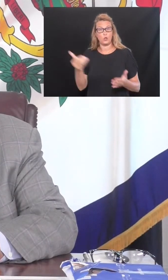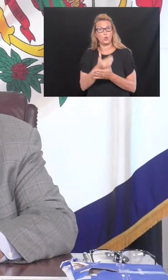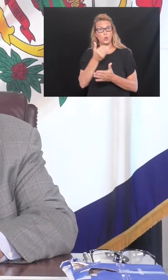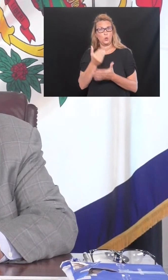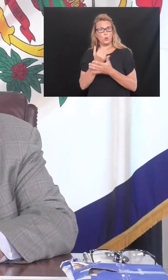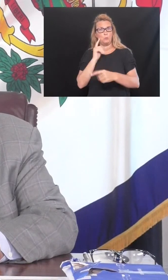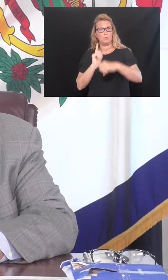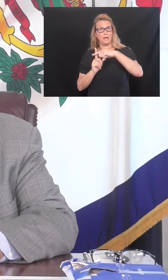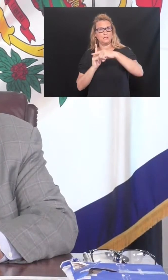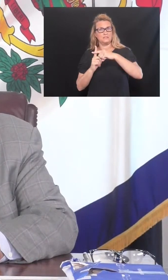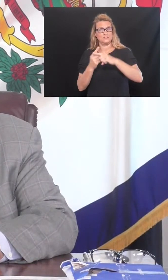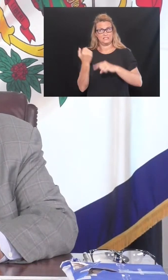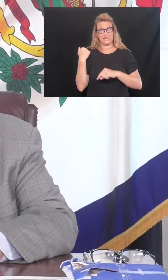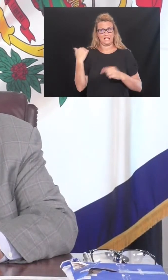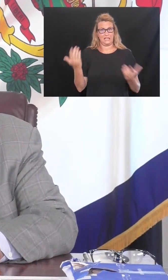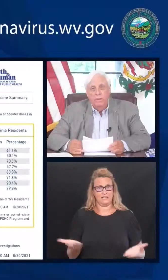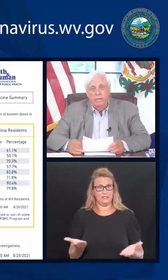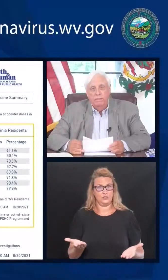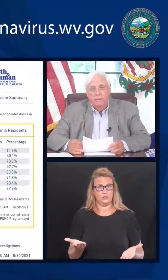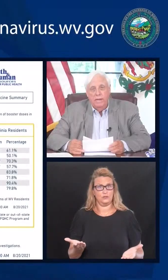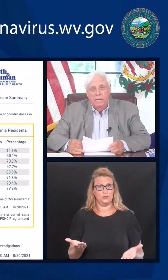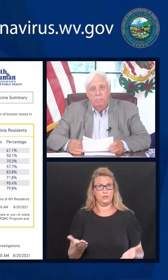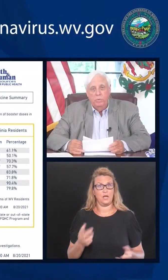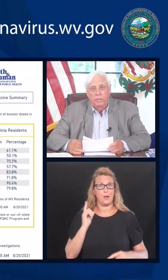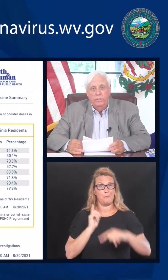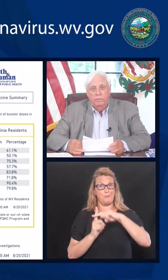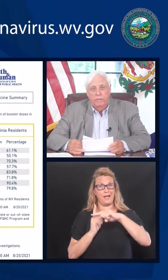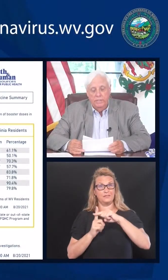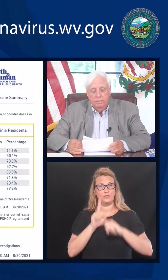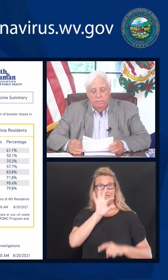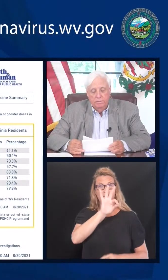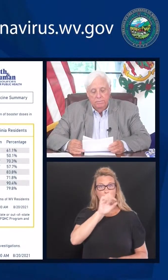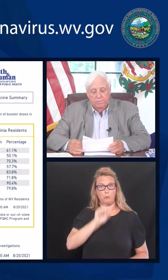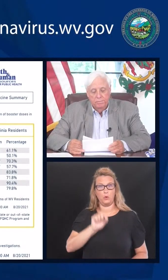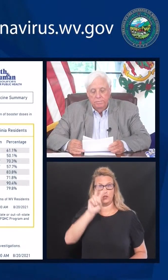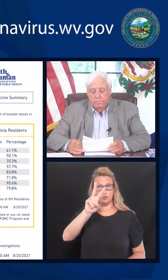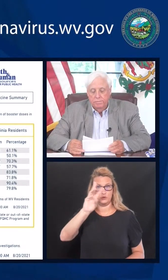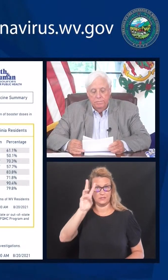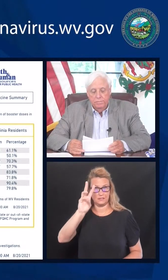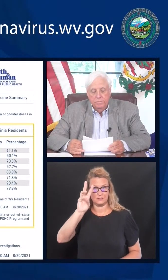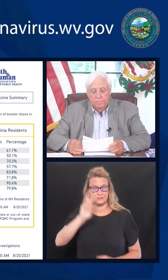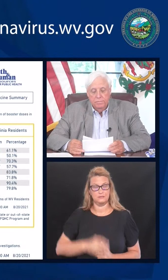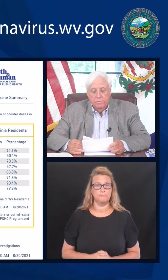update. Our positivity rate is at 9.26.